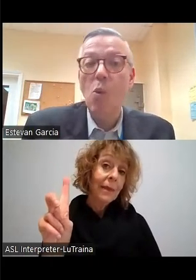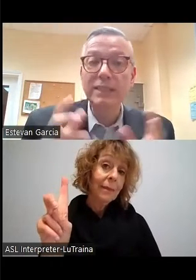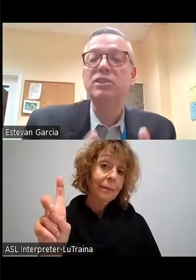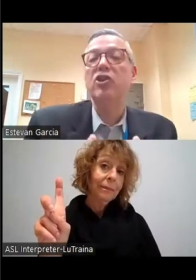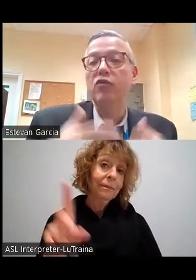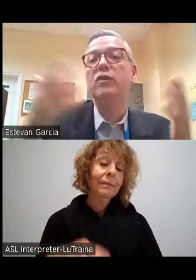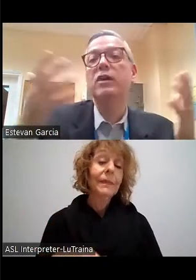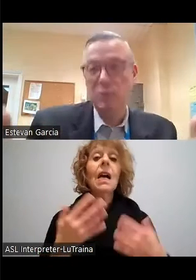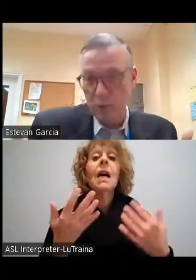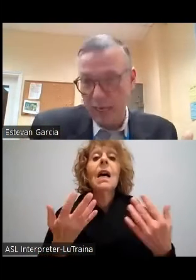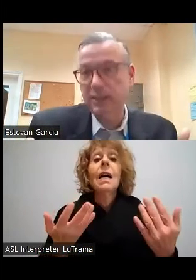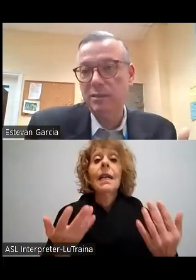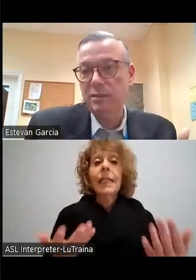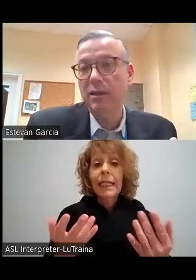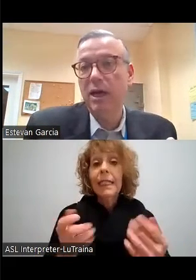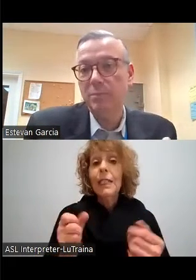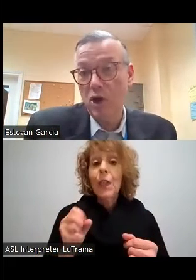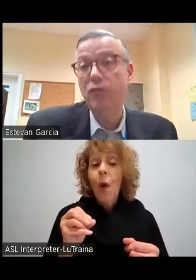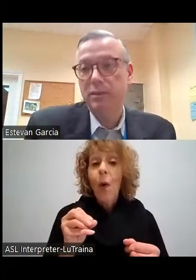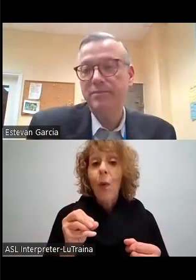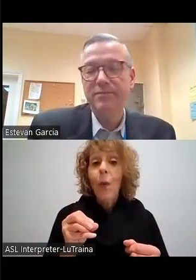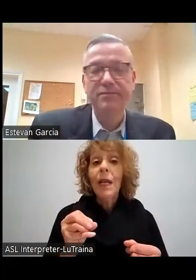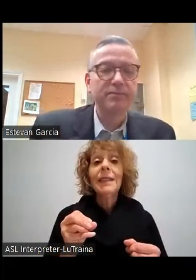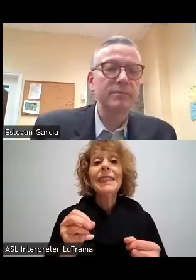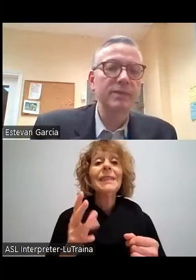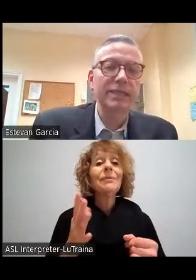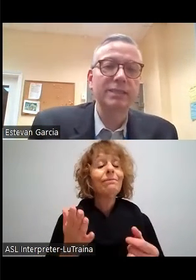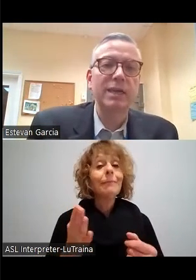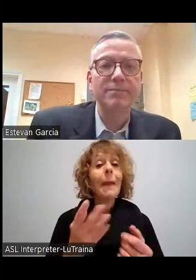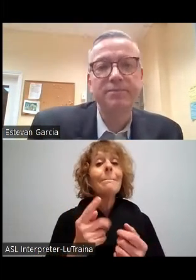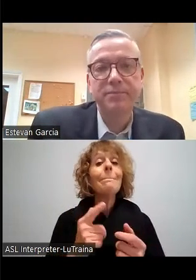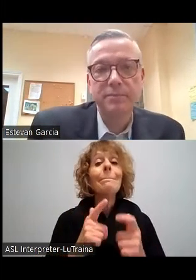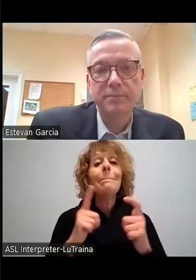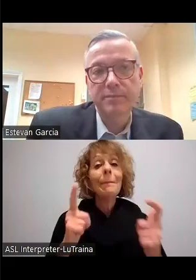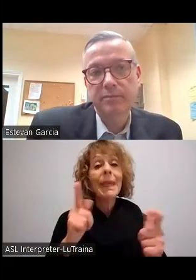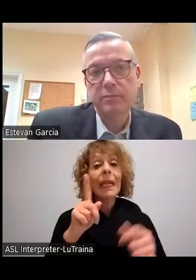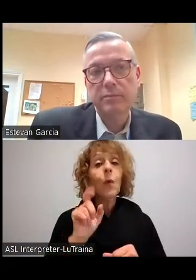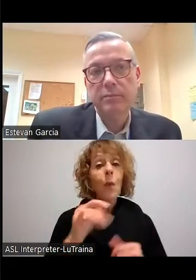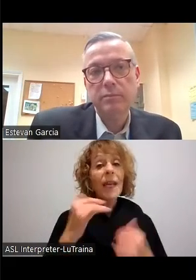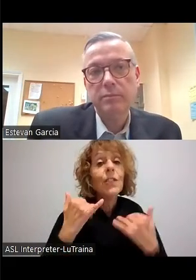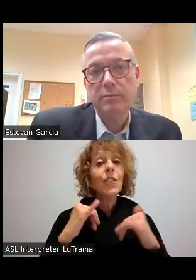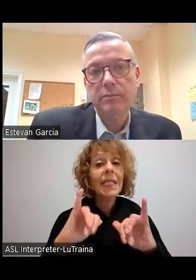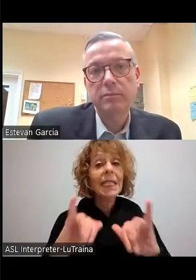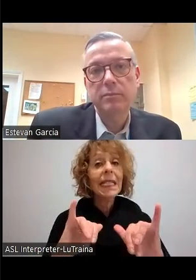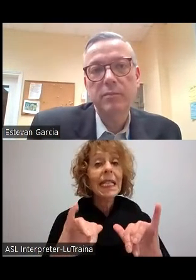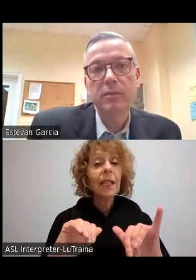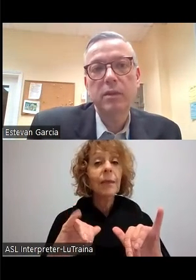individuals once you've contracted COVID. Next slide.